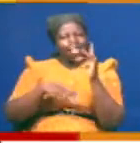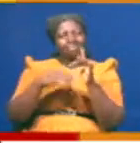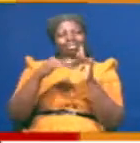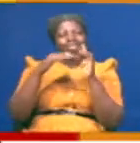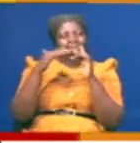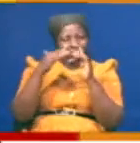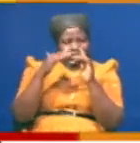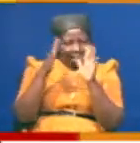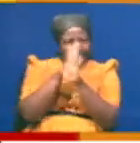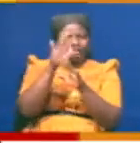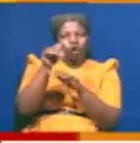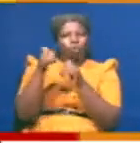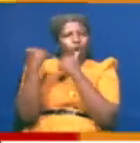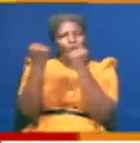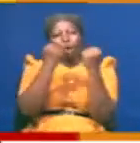God.